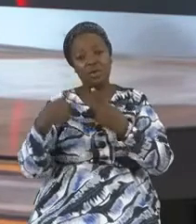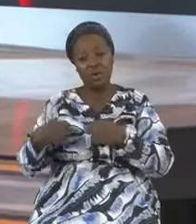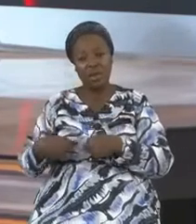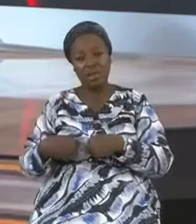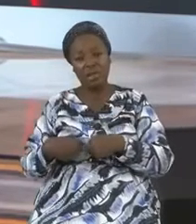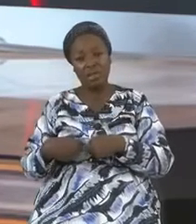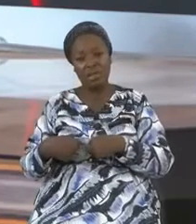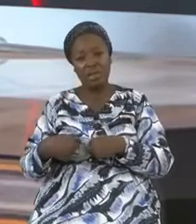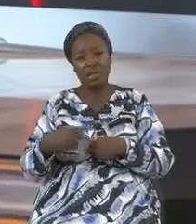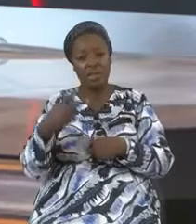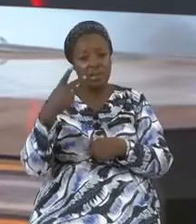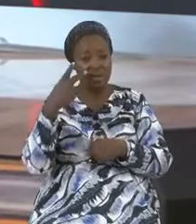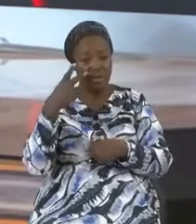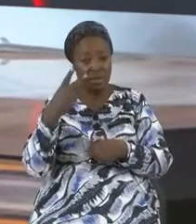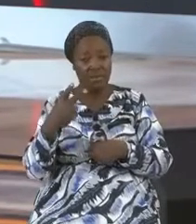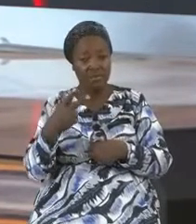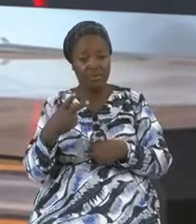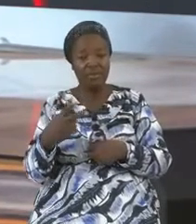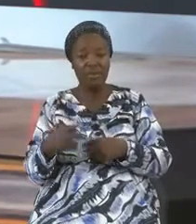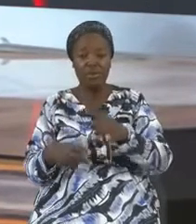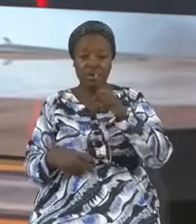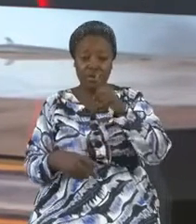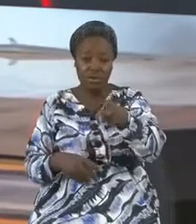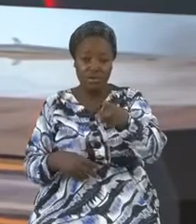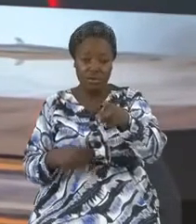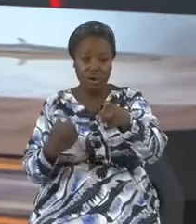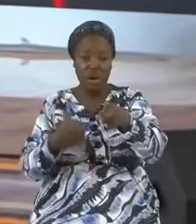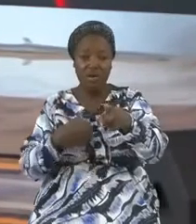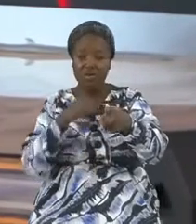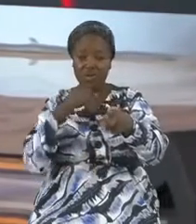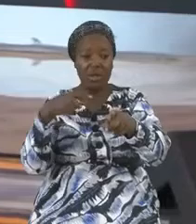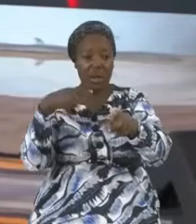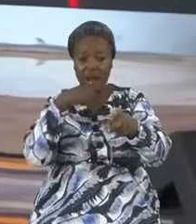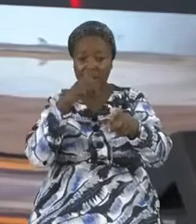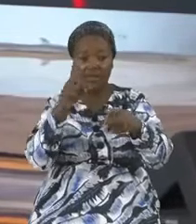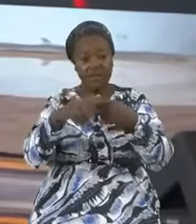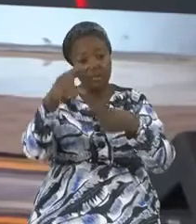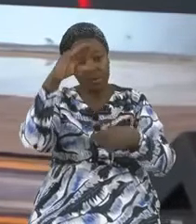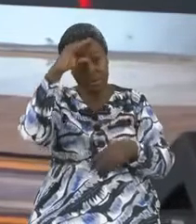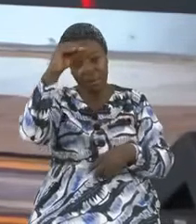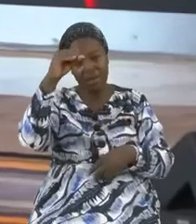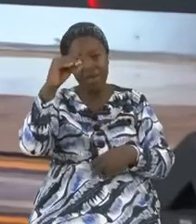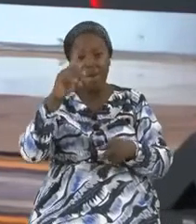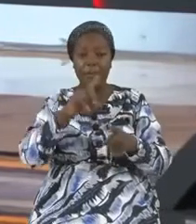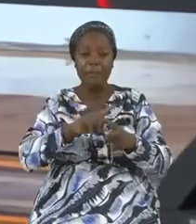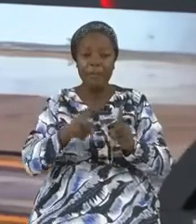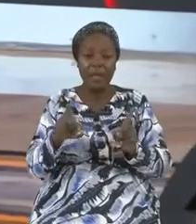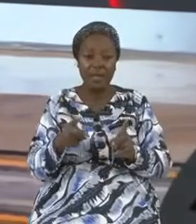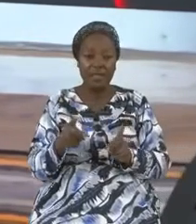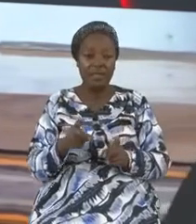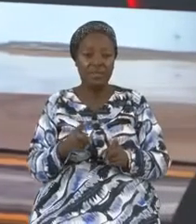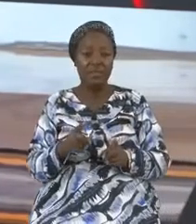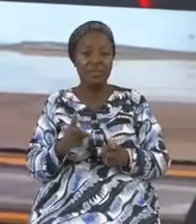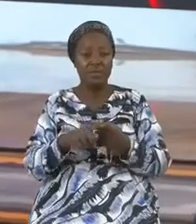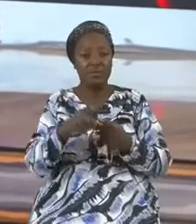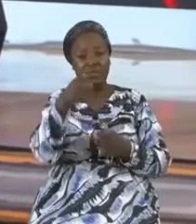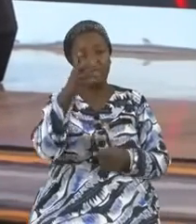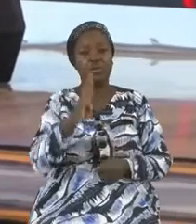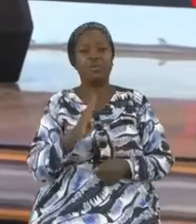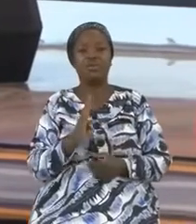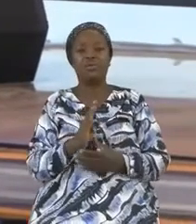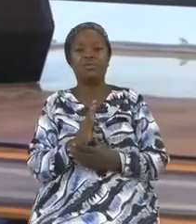this. "Thou hast not lied unto men, but unto